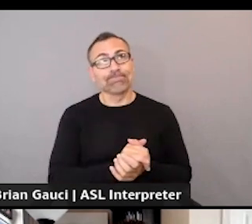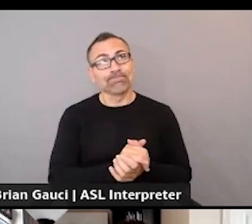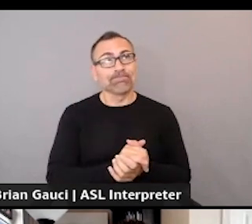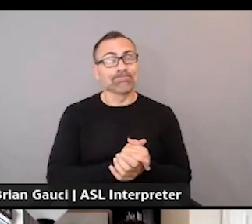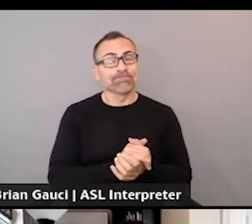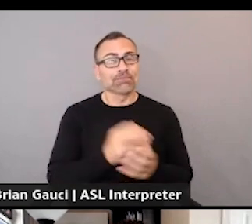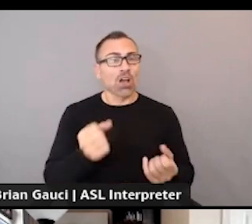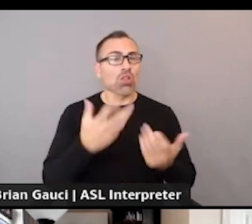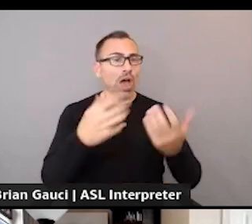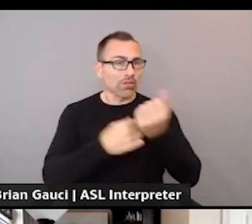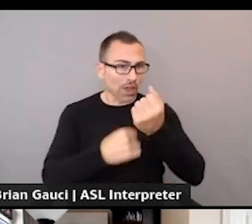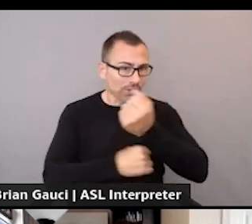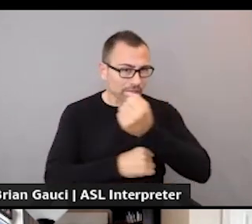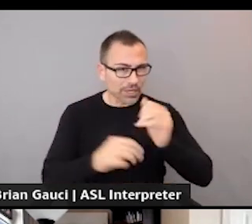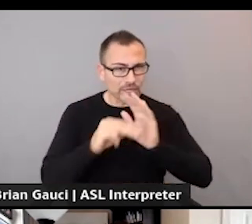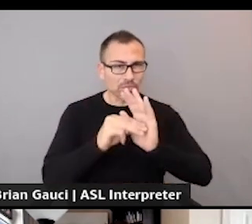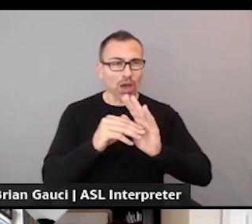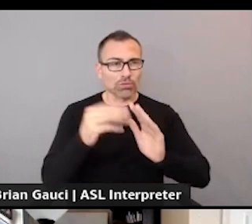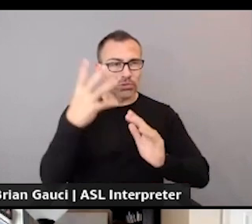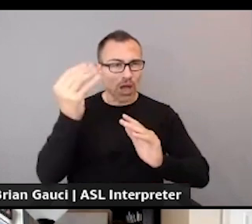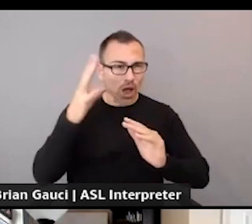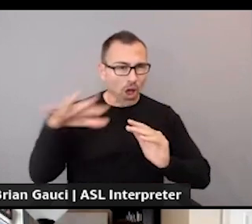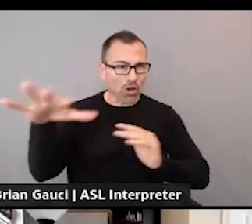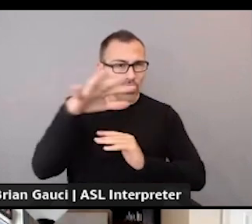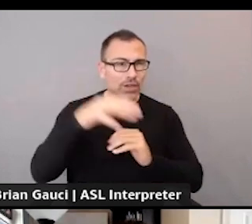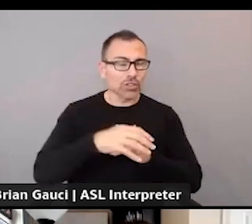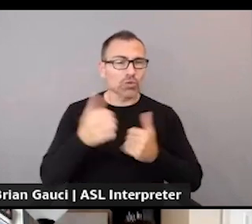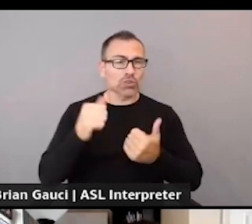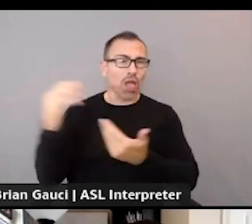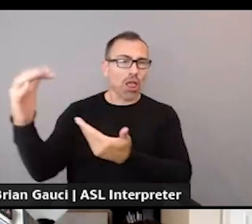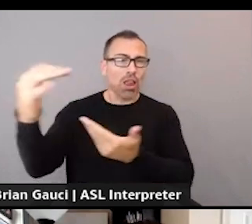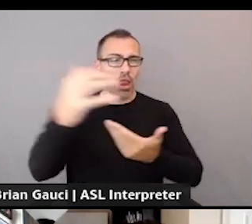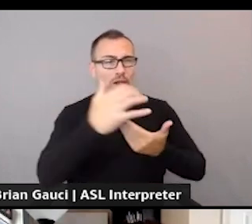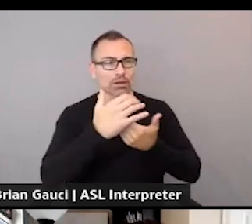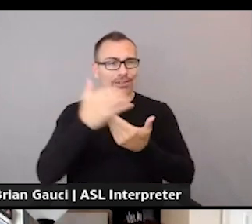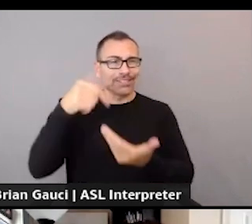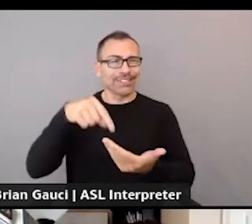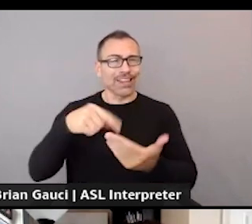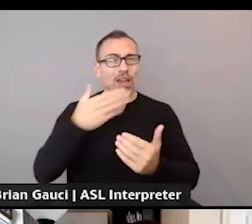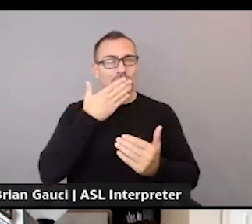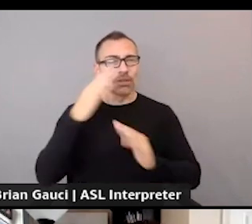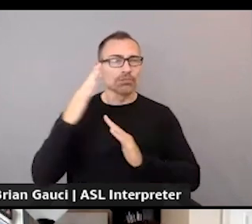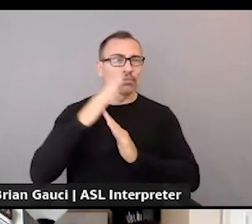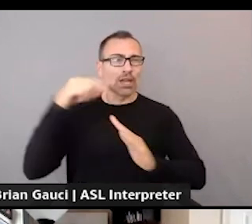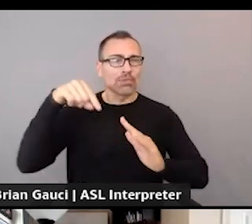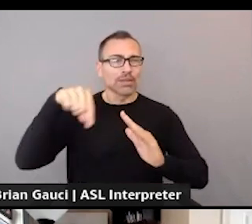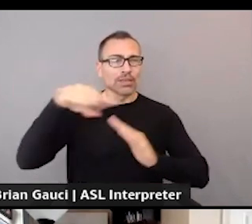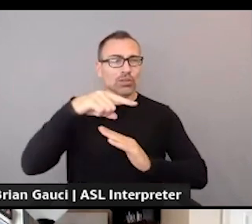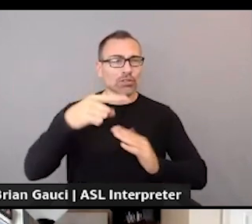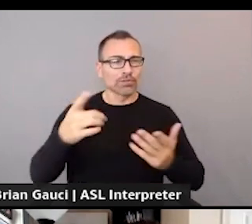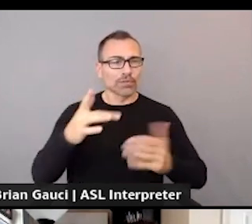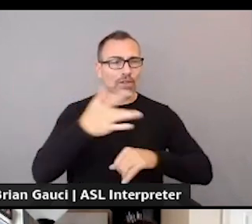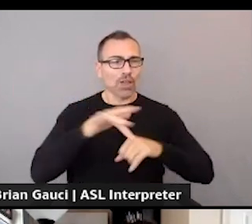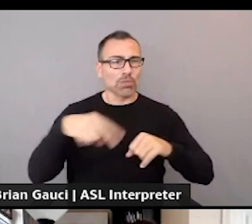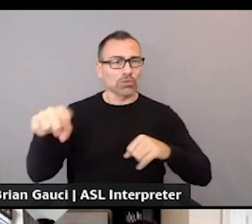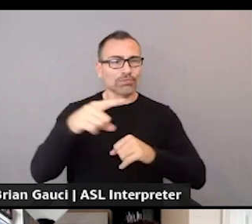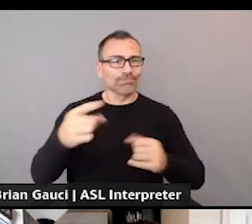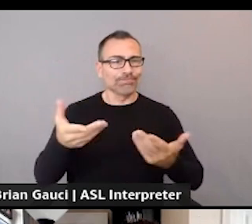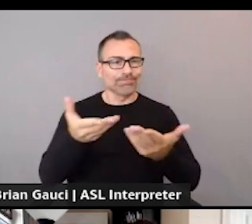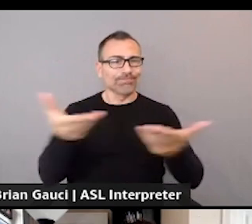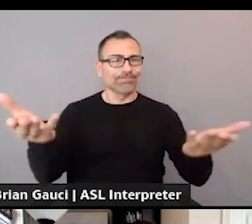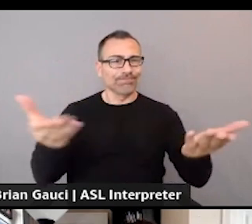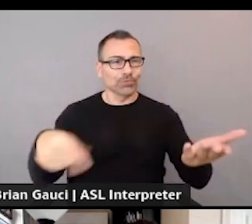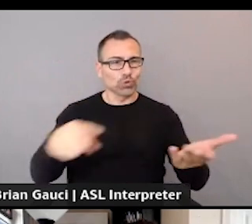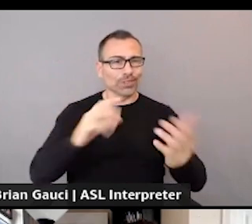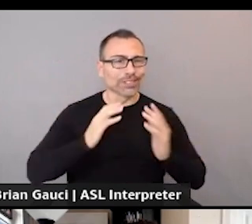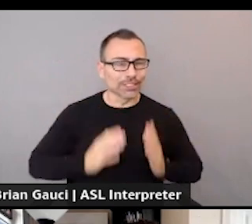foundation models out there. We curate them and we get the best in class to our customers. And one of